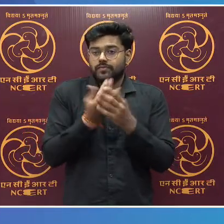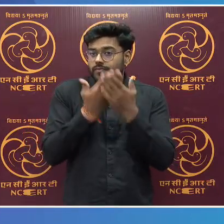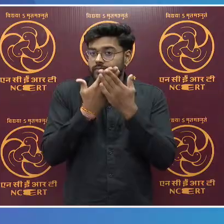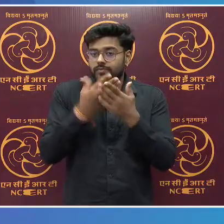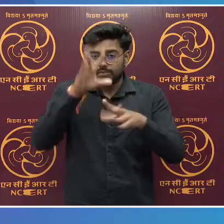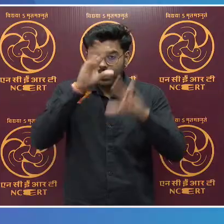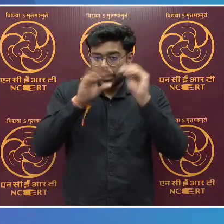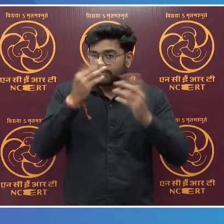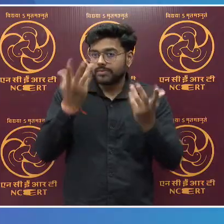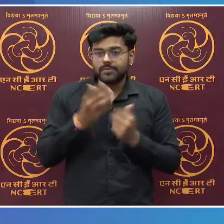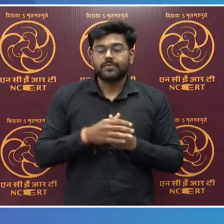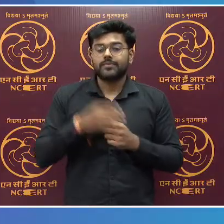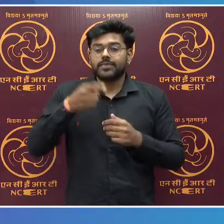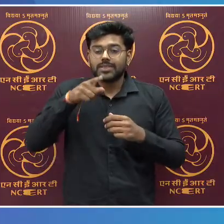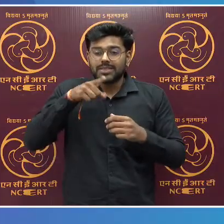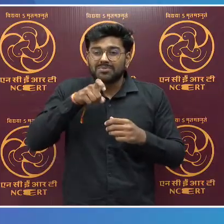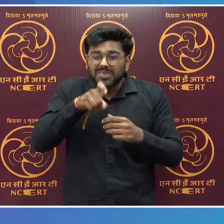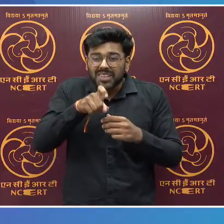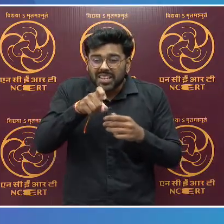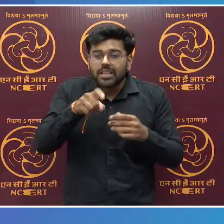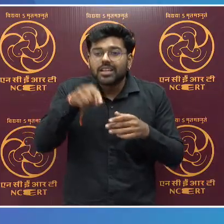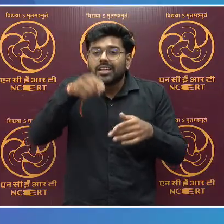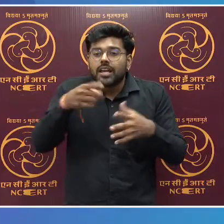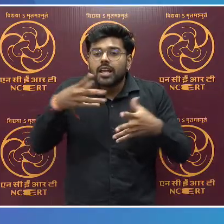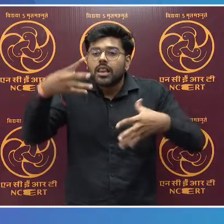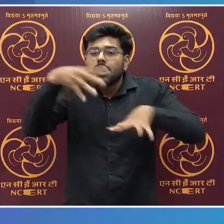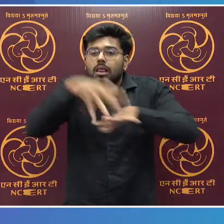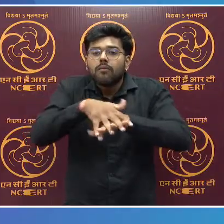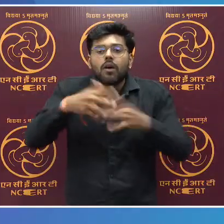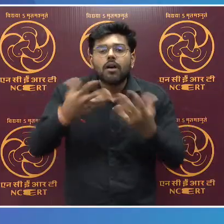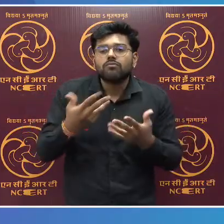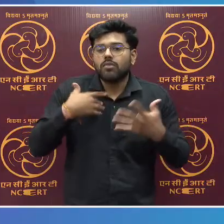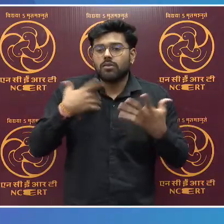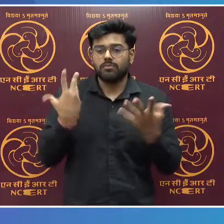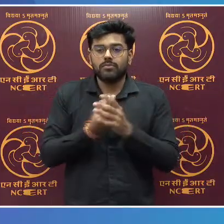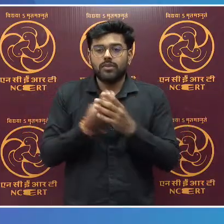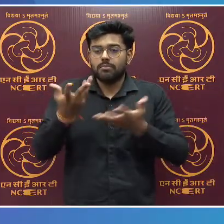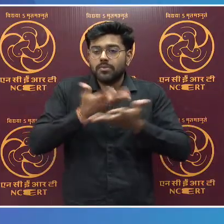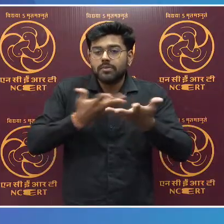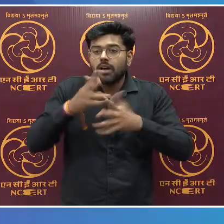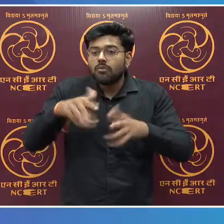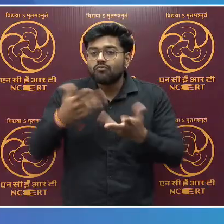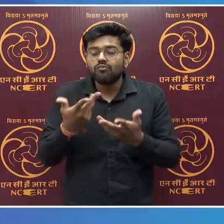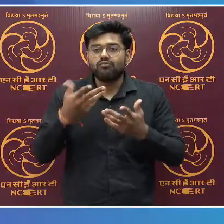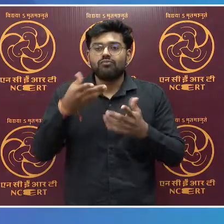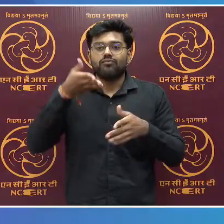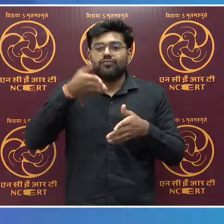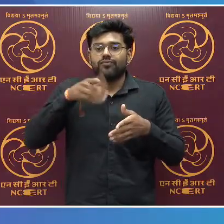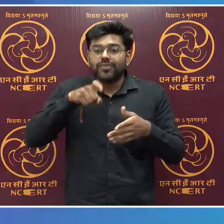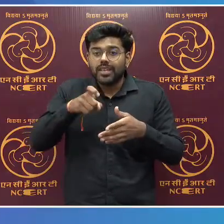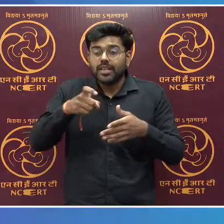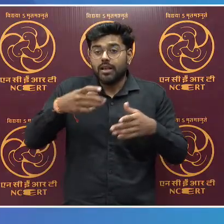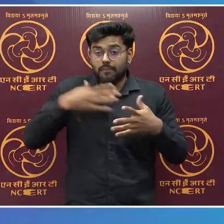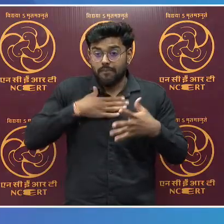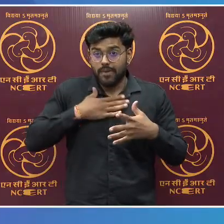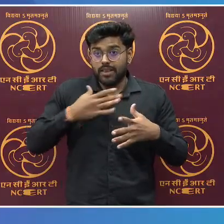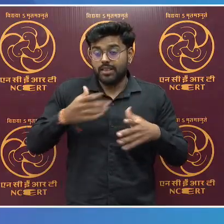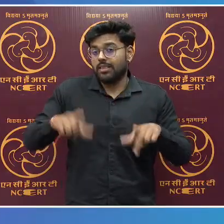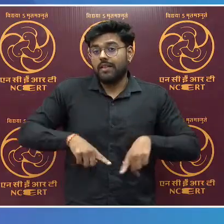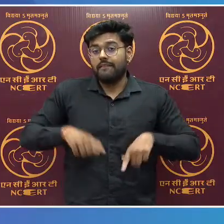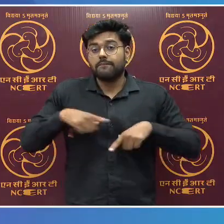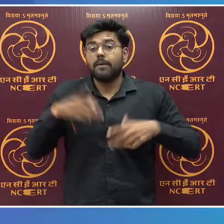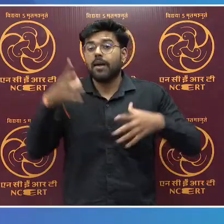these microorganisms are involved, they are interacting, and they are the part of our systems as